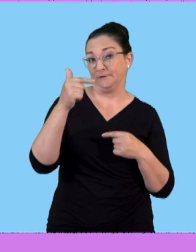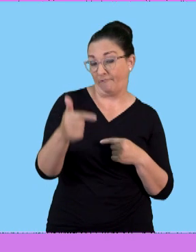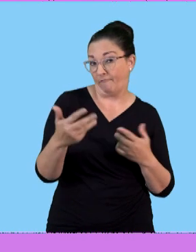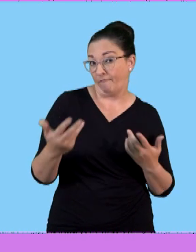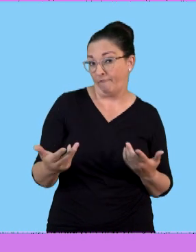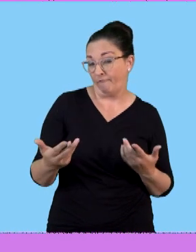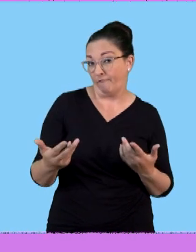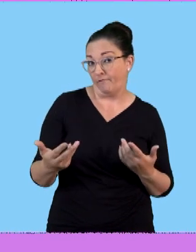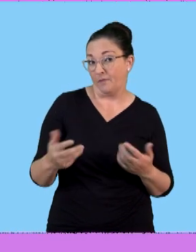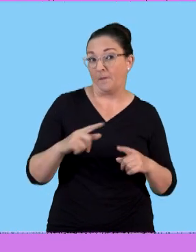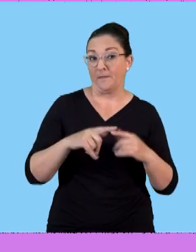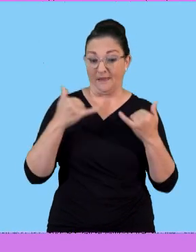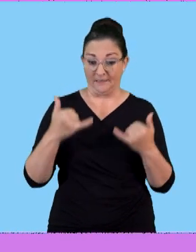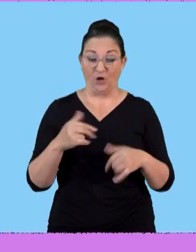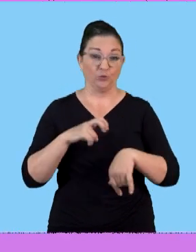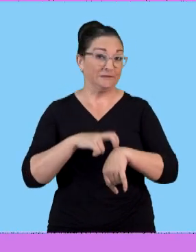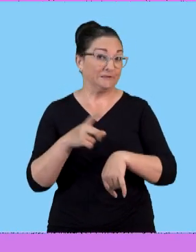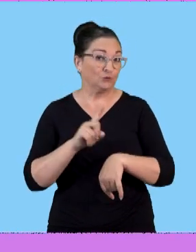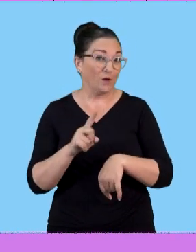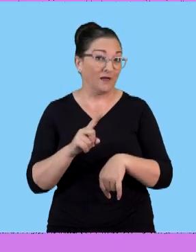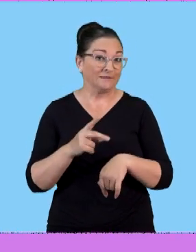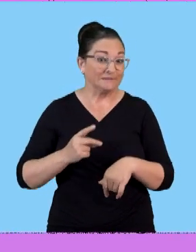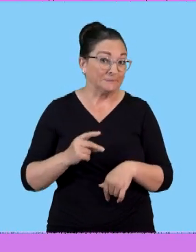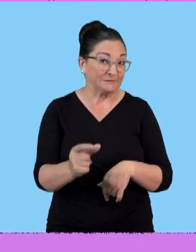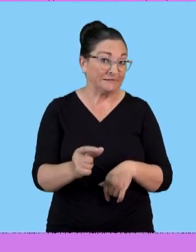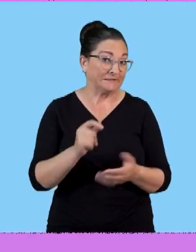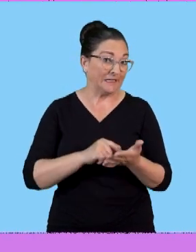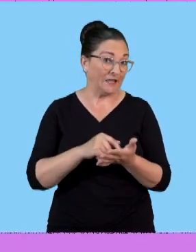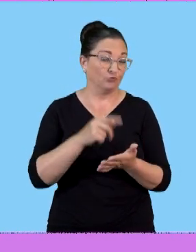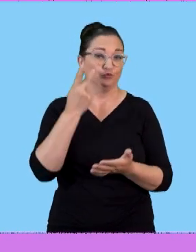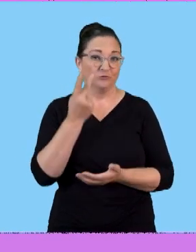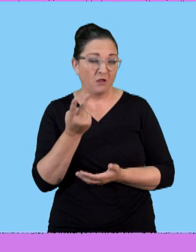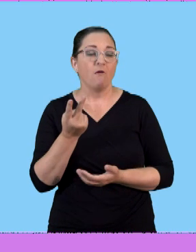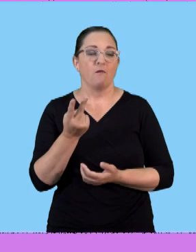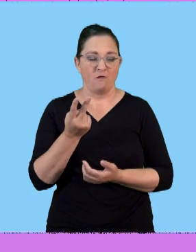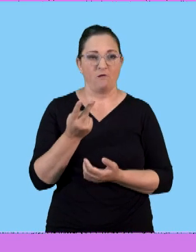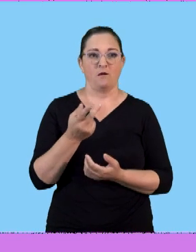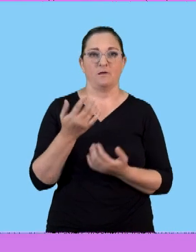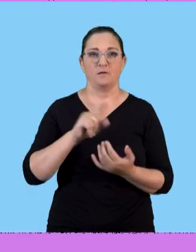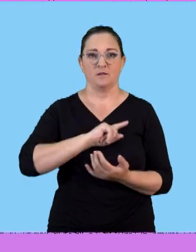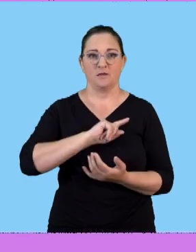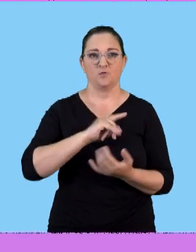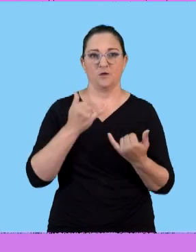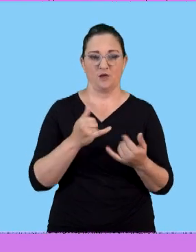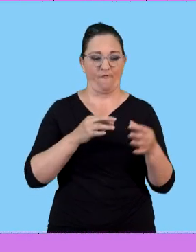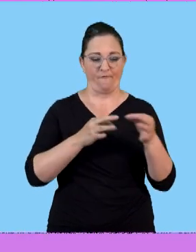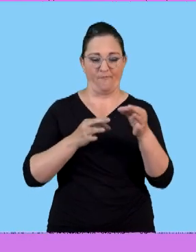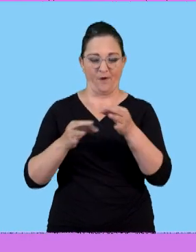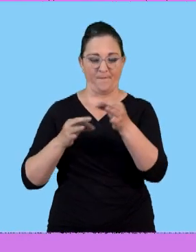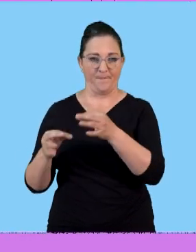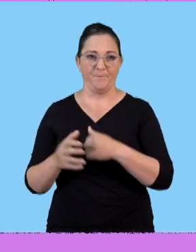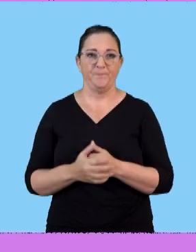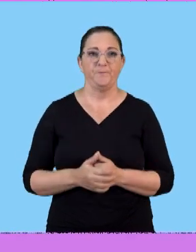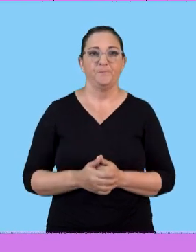is. So what do I need to calculate? Speed. We agree, in order to see whether it makes sense. So therefore, I'll change the subject of the